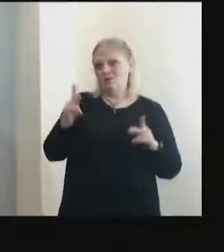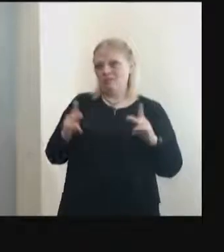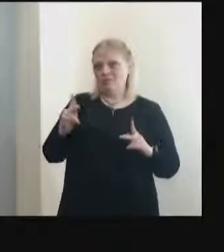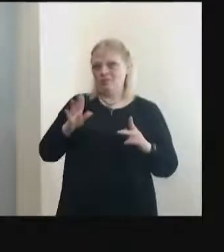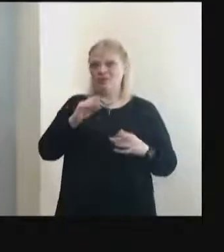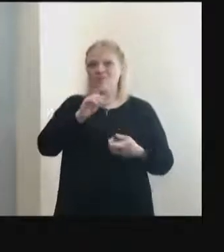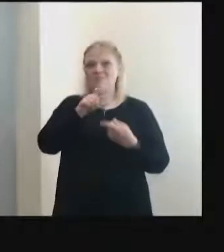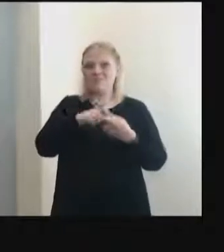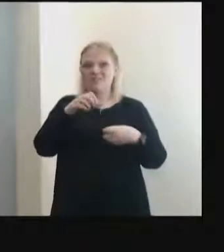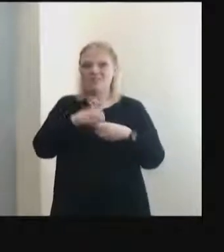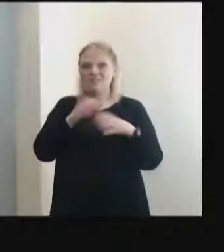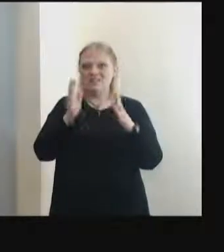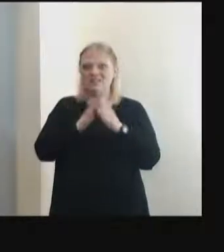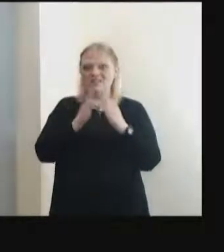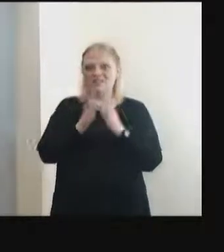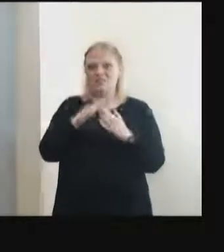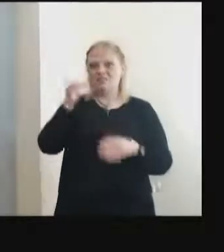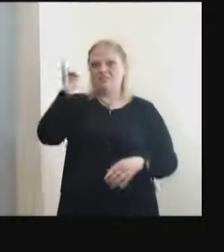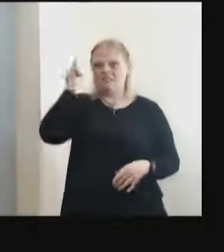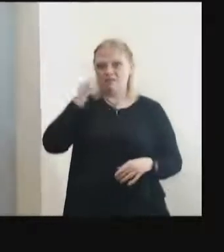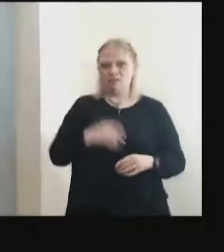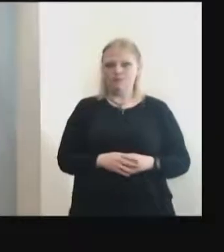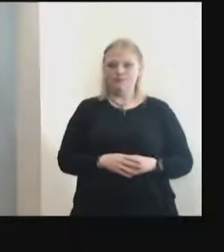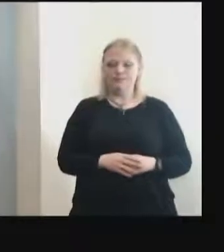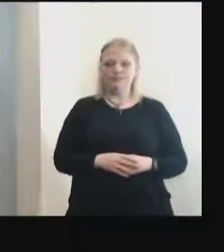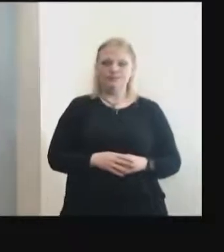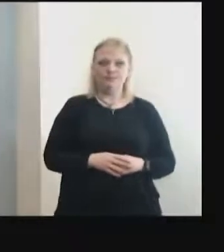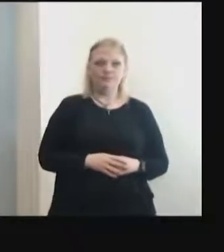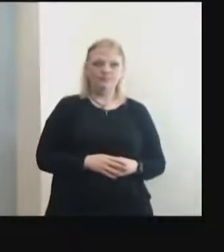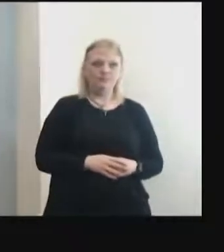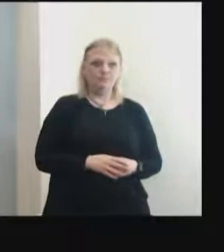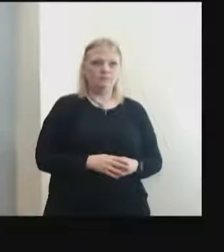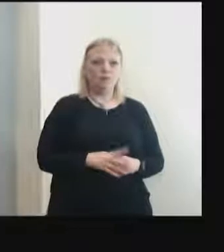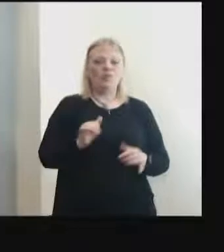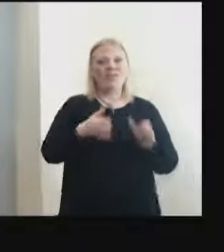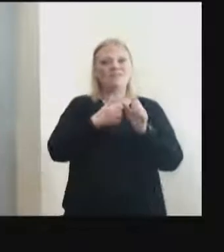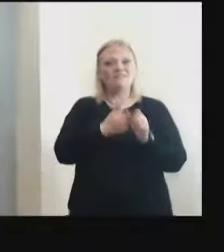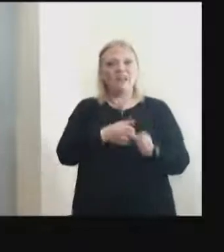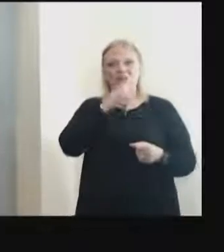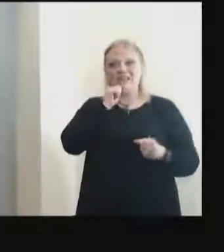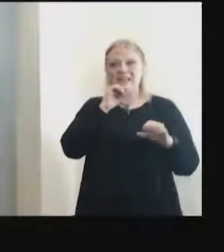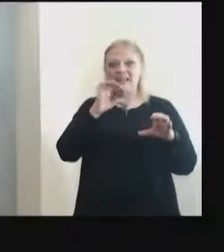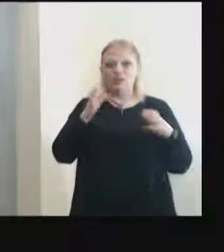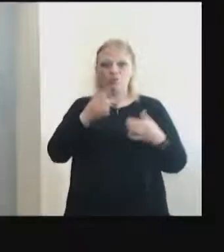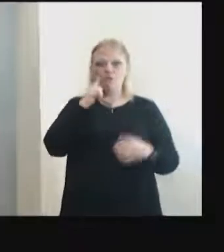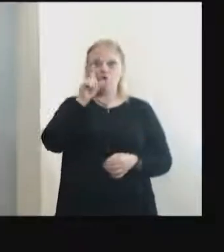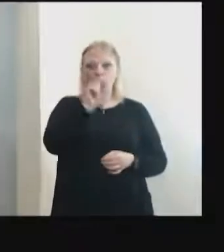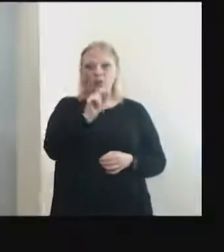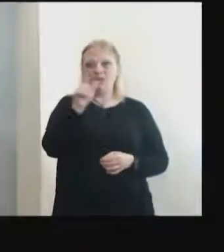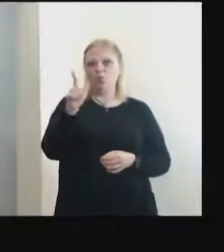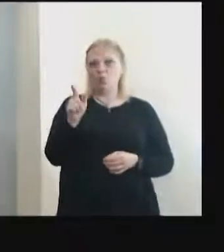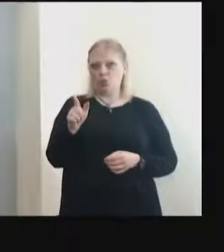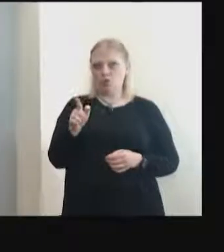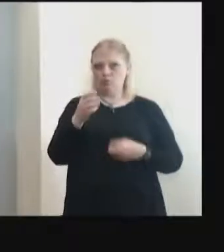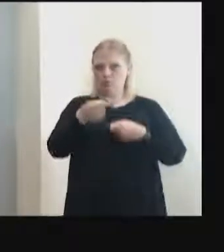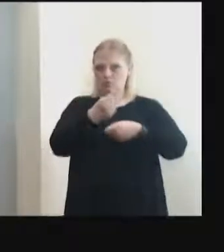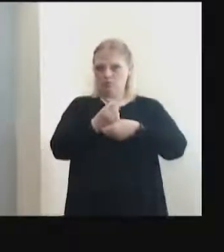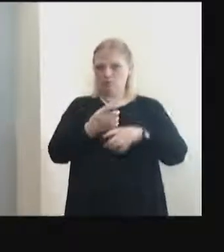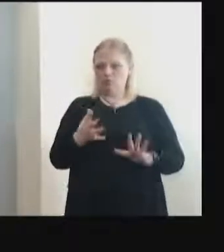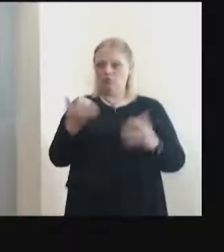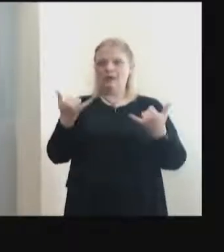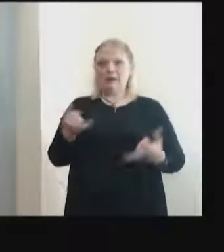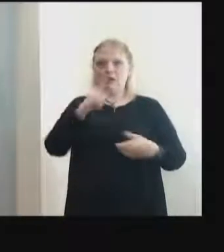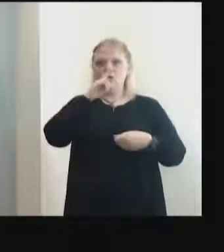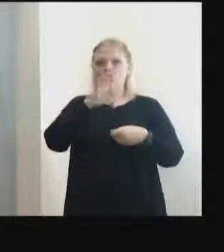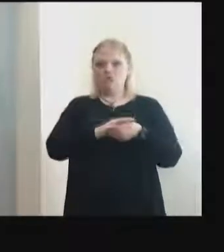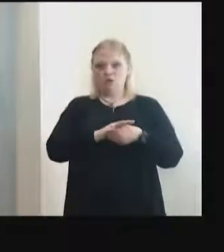in the city of Buffalo. So this is the mortality data by age group for 2021. We can now confirm